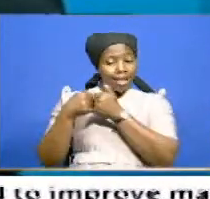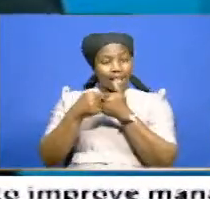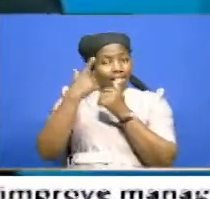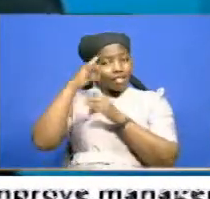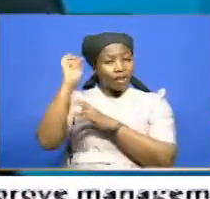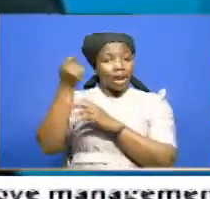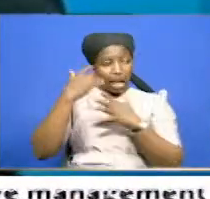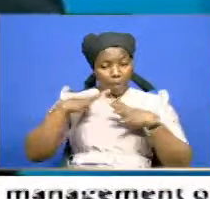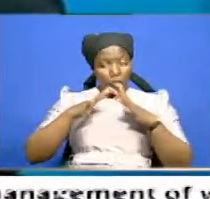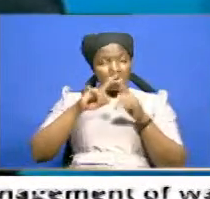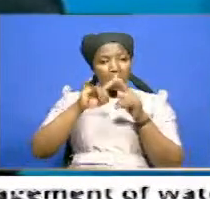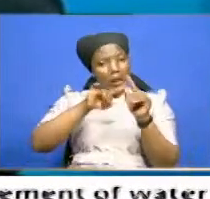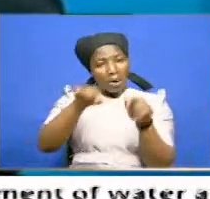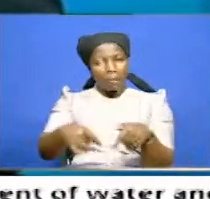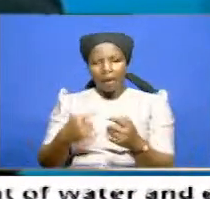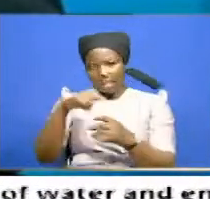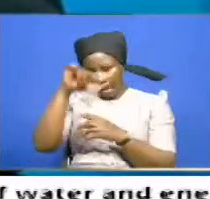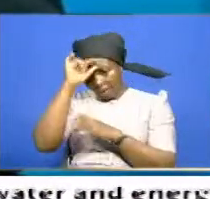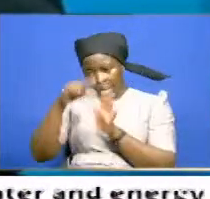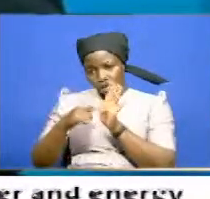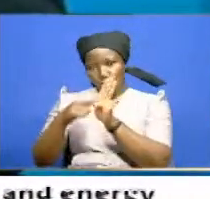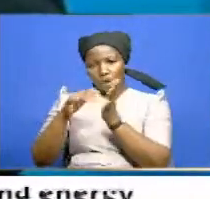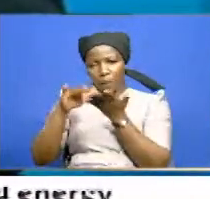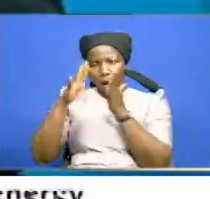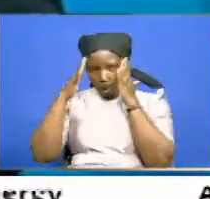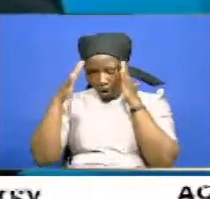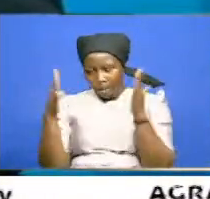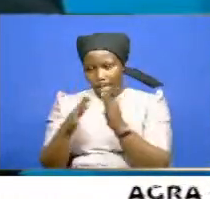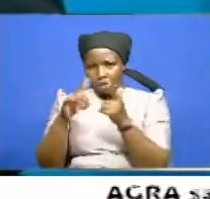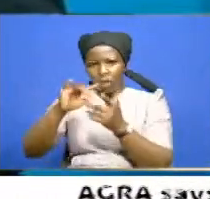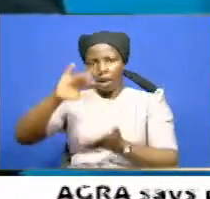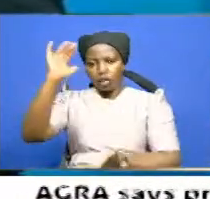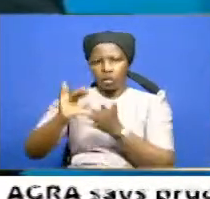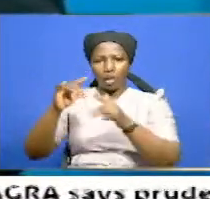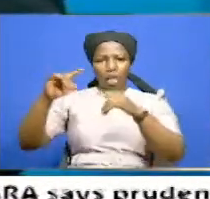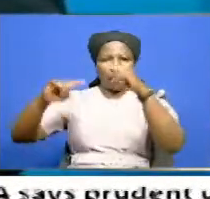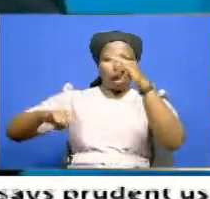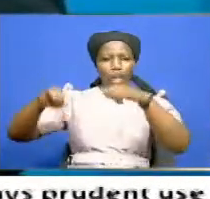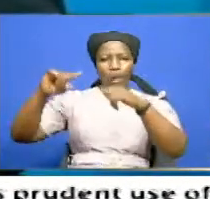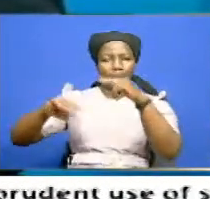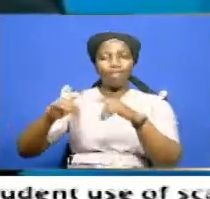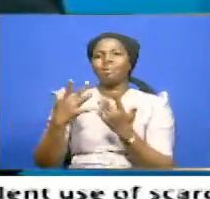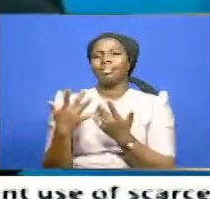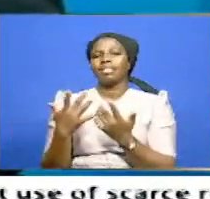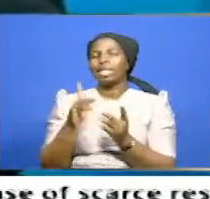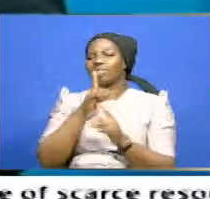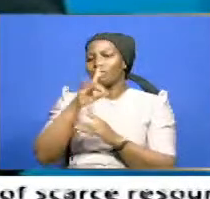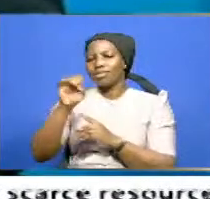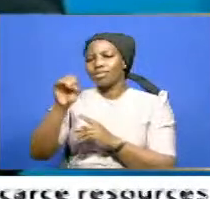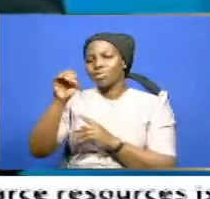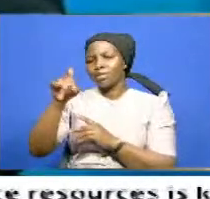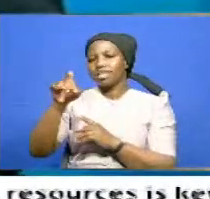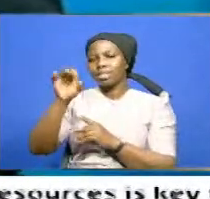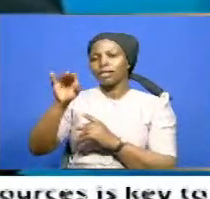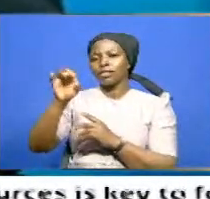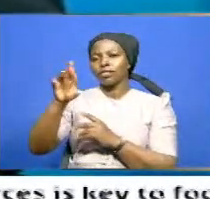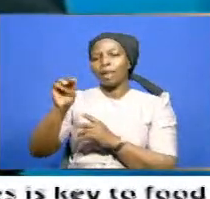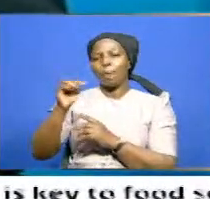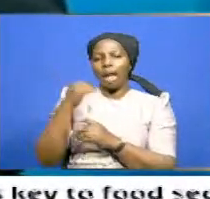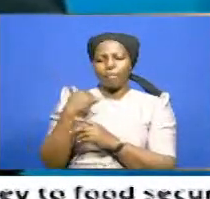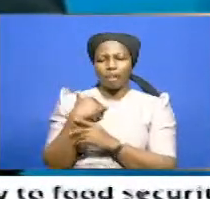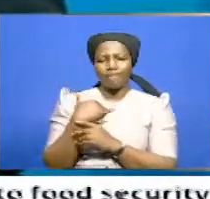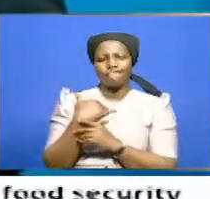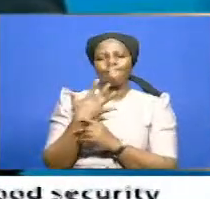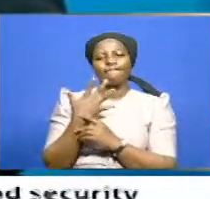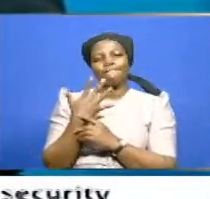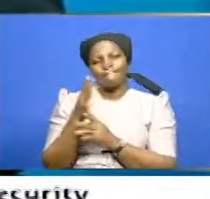demand that the government shows more commitment to reducing inequality. So Oxfam has published a report on commitment to reducing inequality that ranks